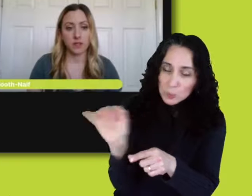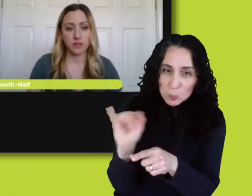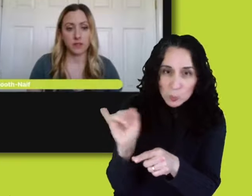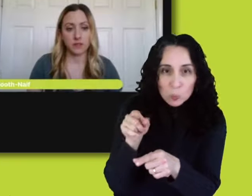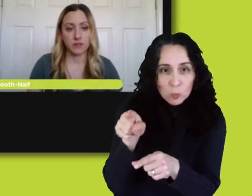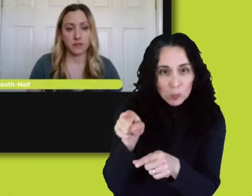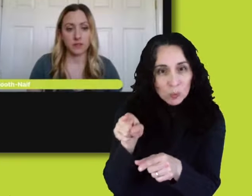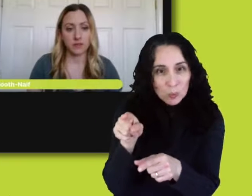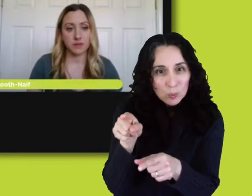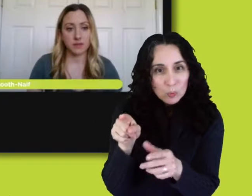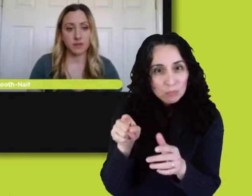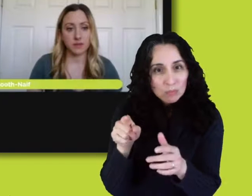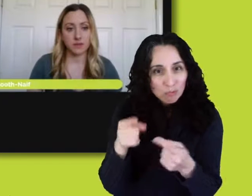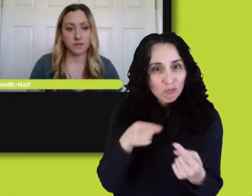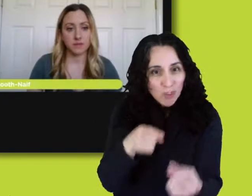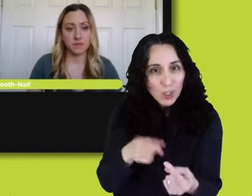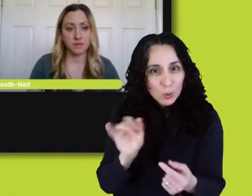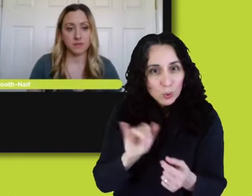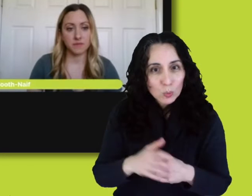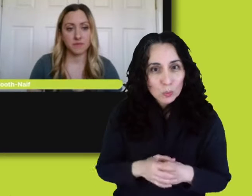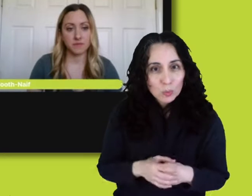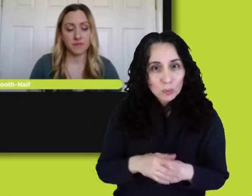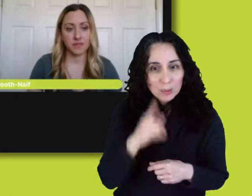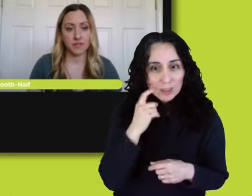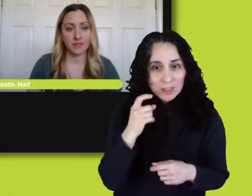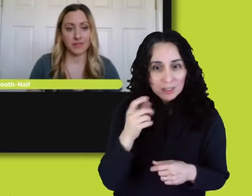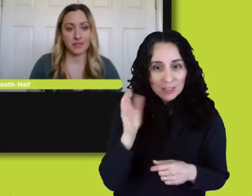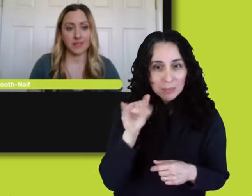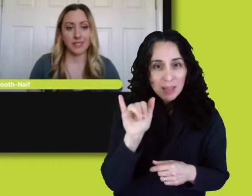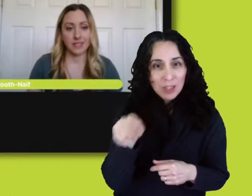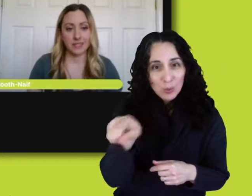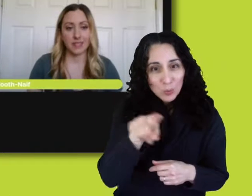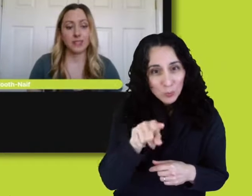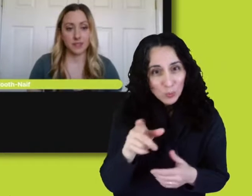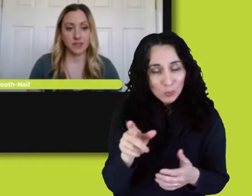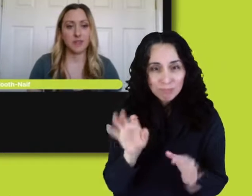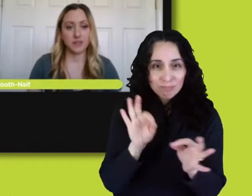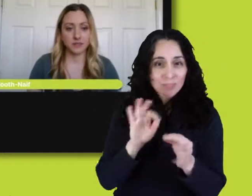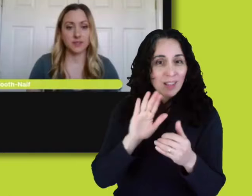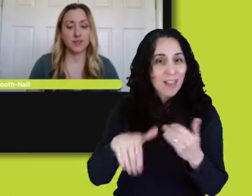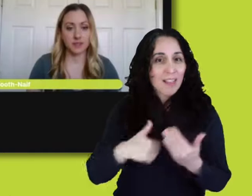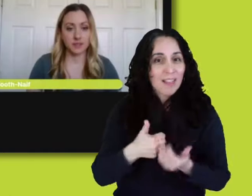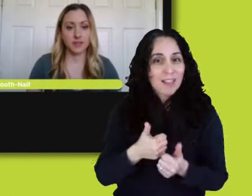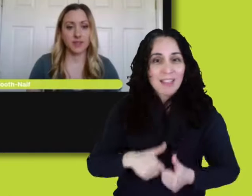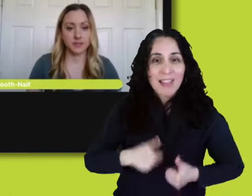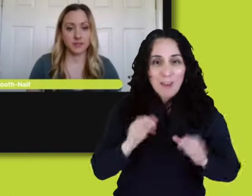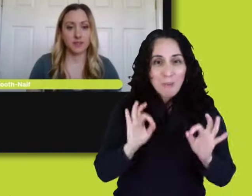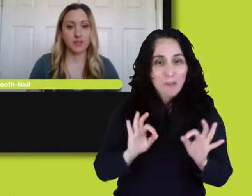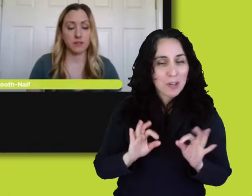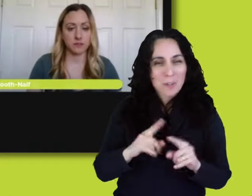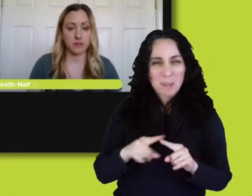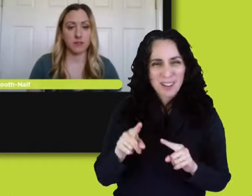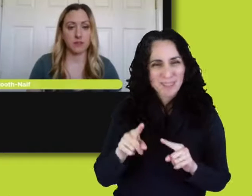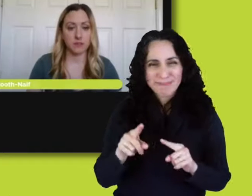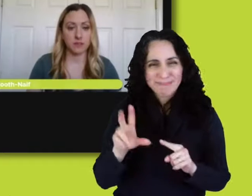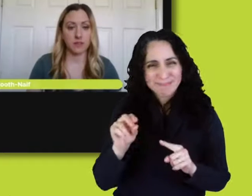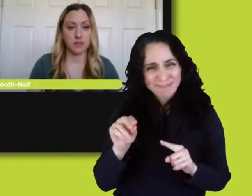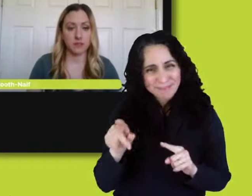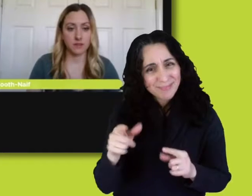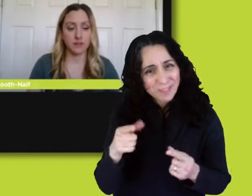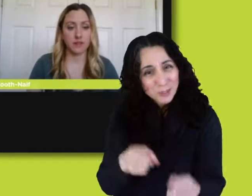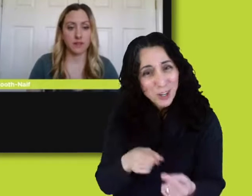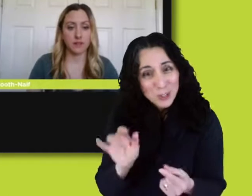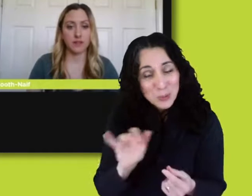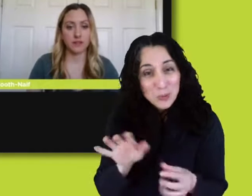Caroline, like, it seems like you have it all together all the time, but it's hard for you guys as well. And I think that that's so important